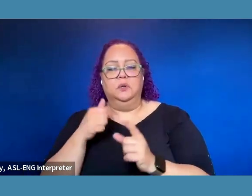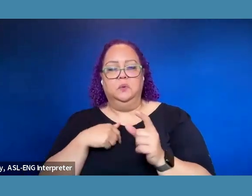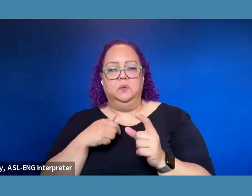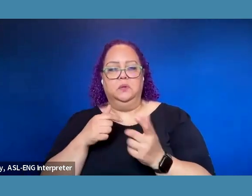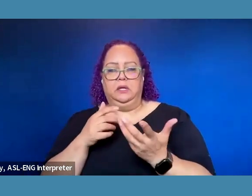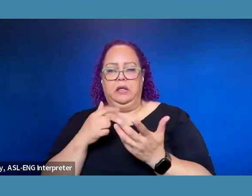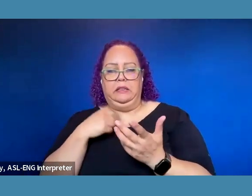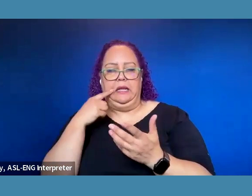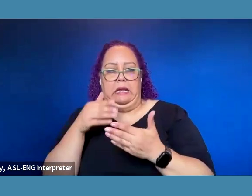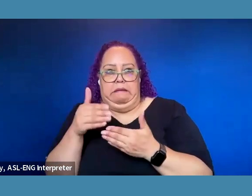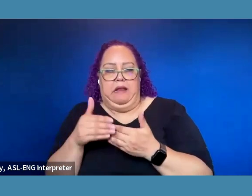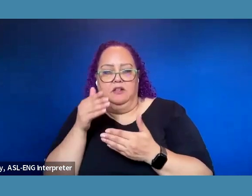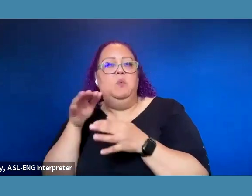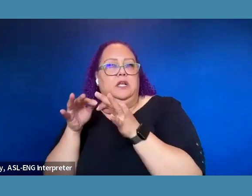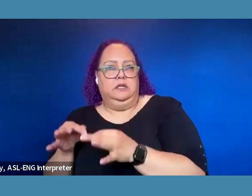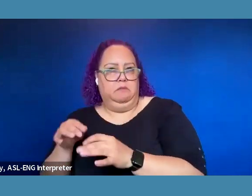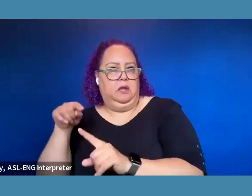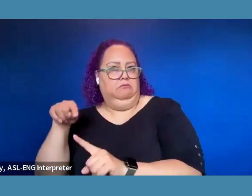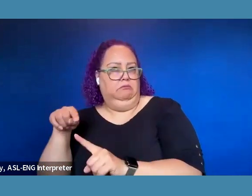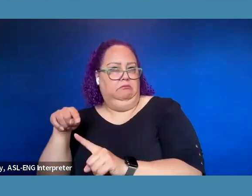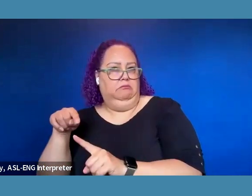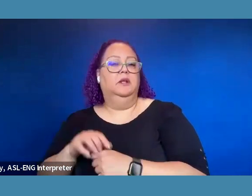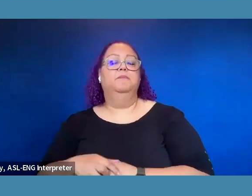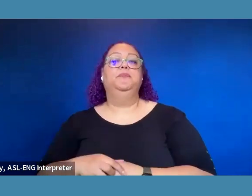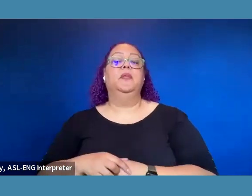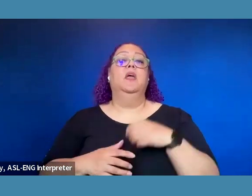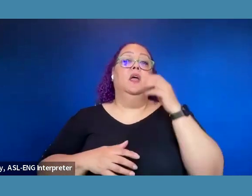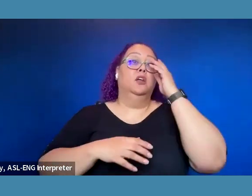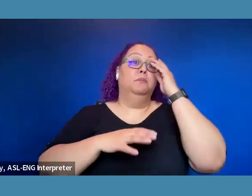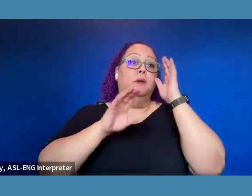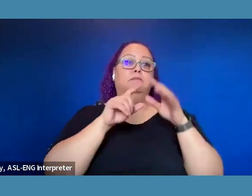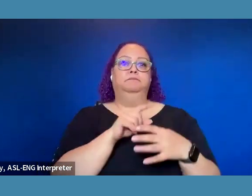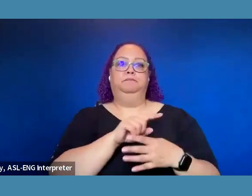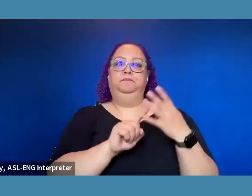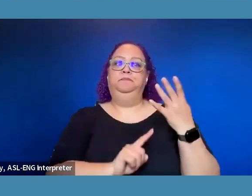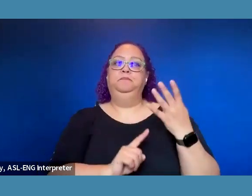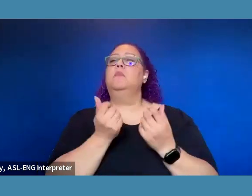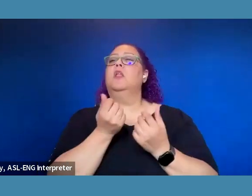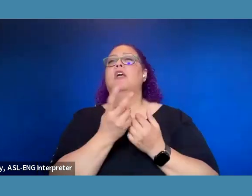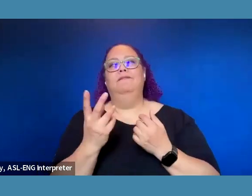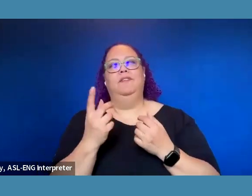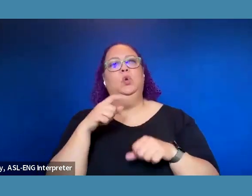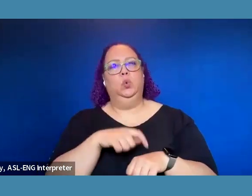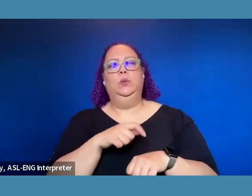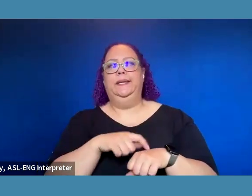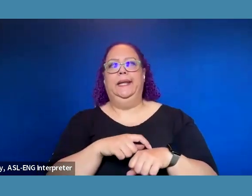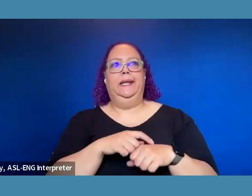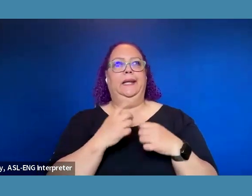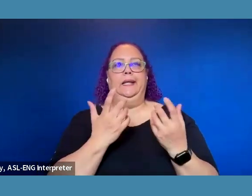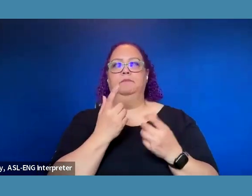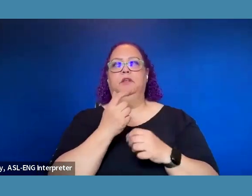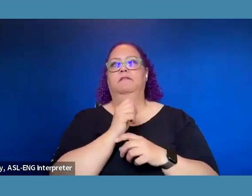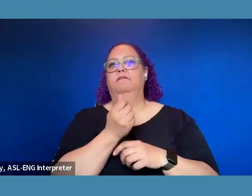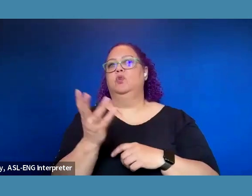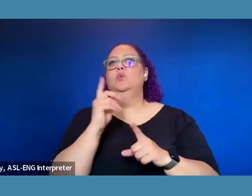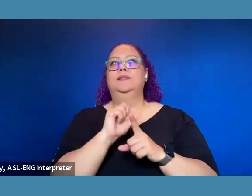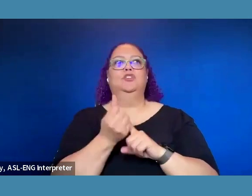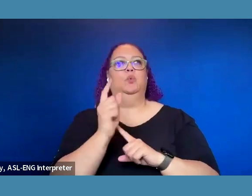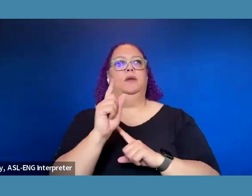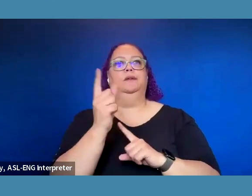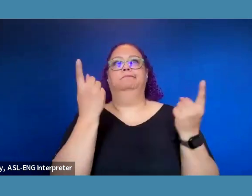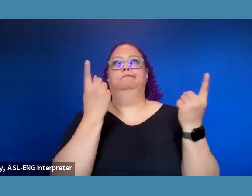So there are a few situations in Florida where a person may not have the right to vote. One is in a